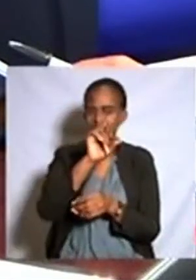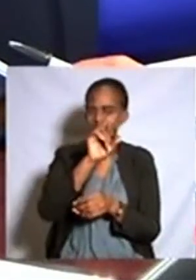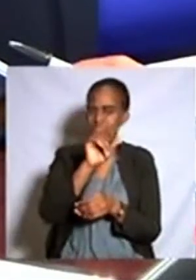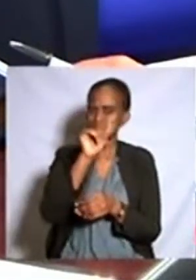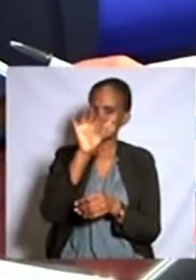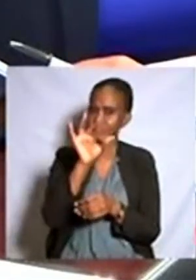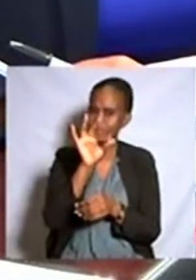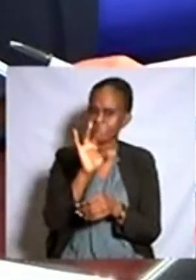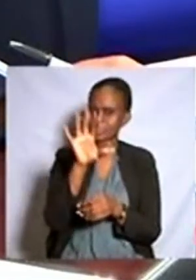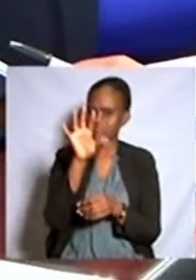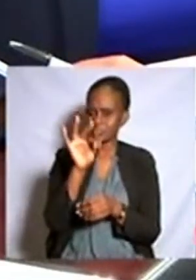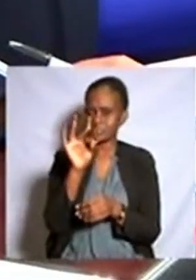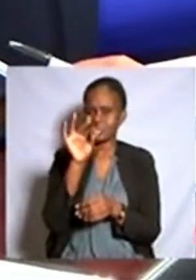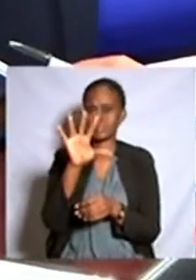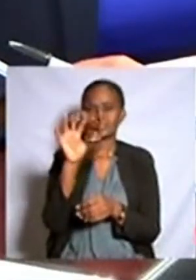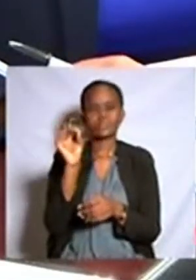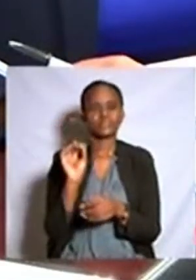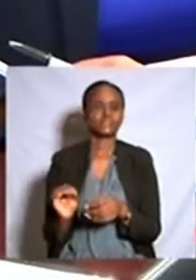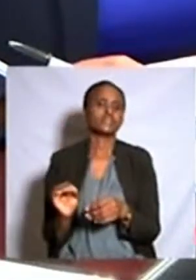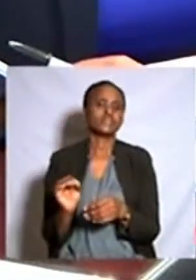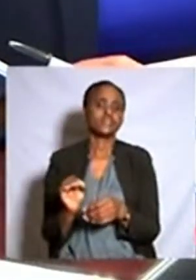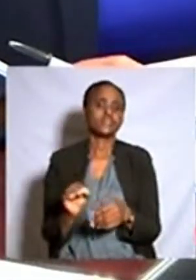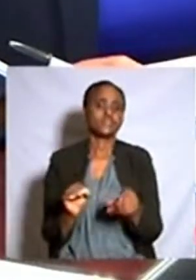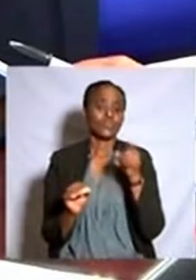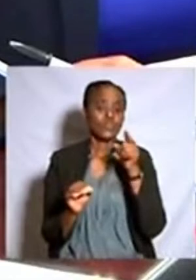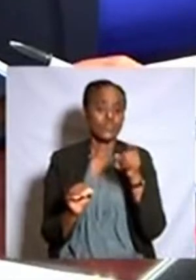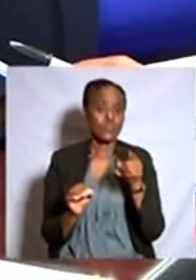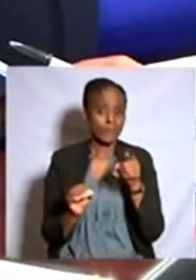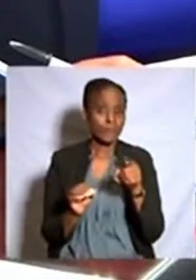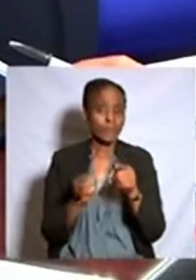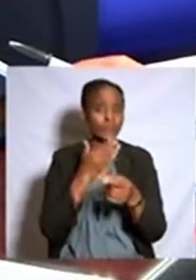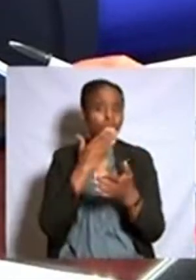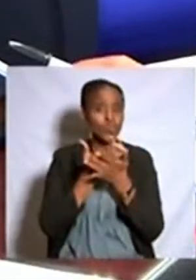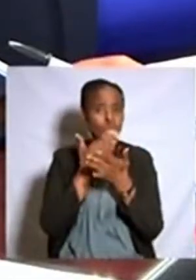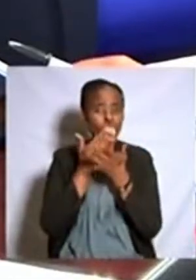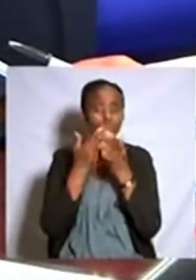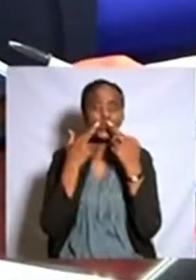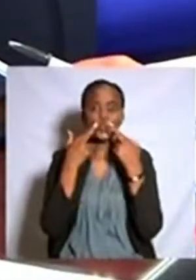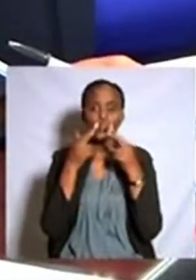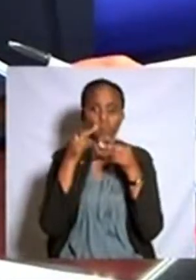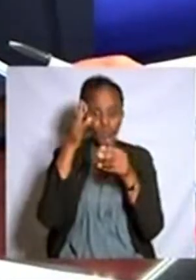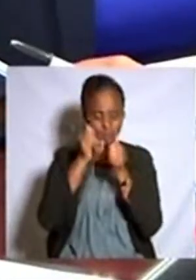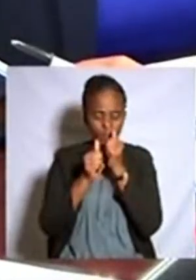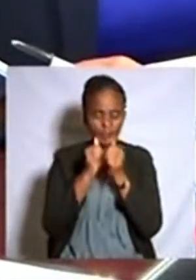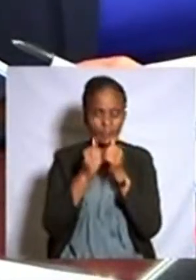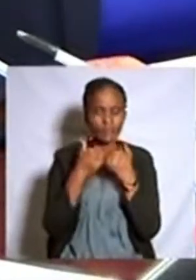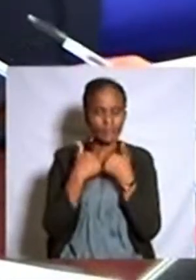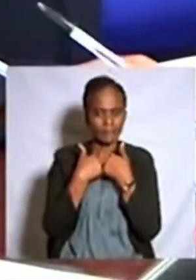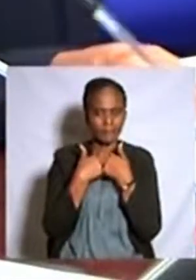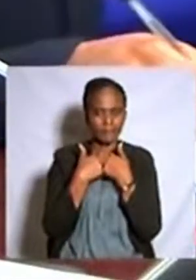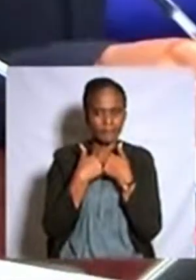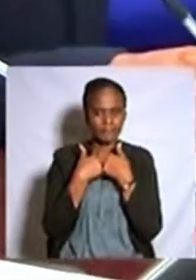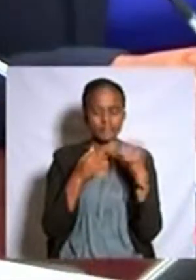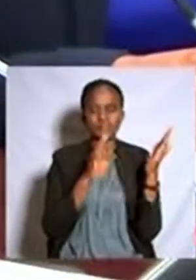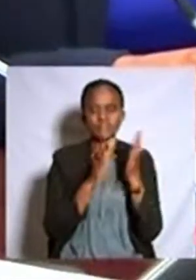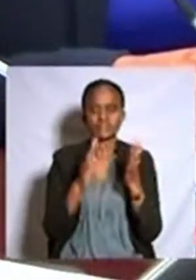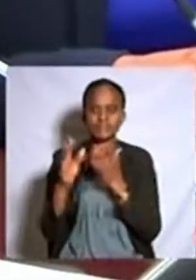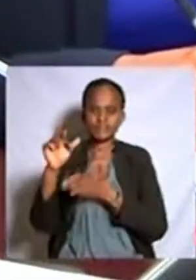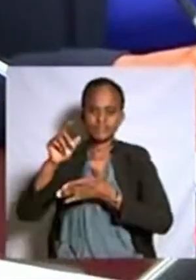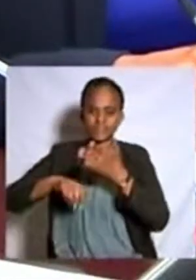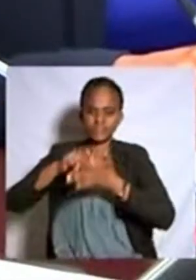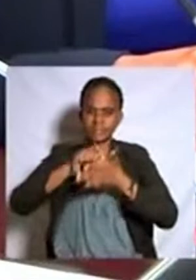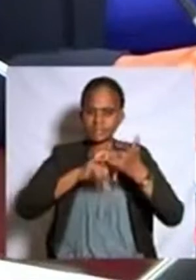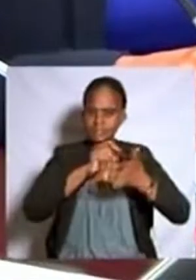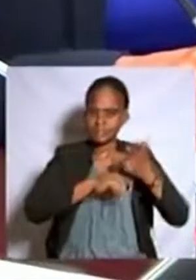was 95%. This favorable outcome is because of the intentional cost